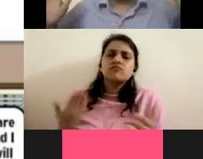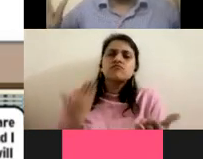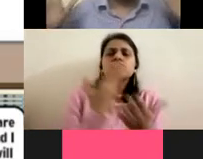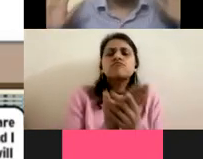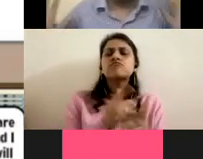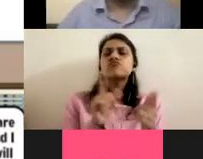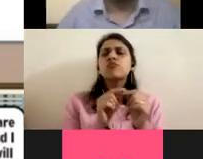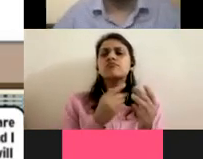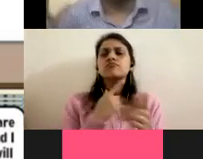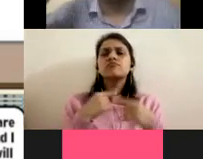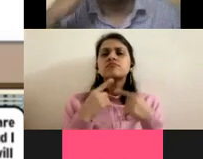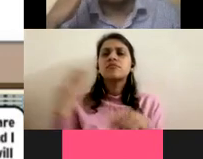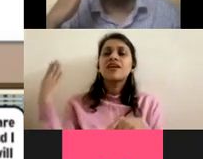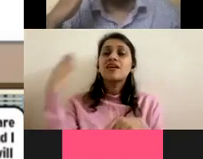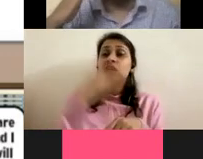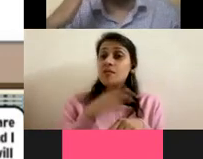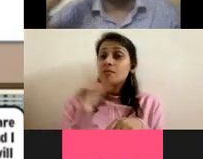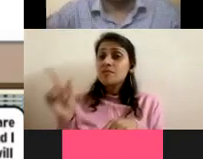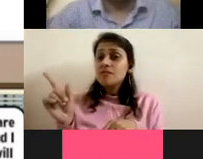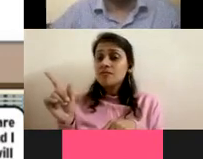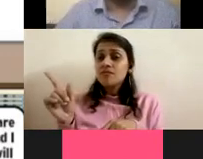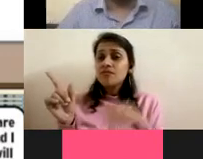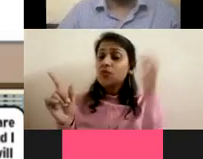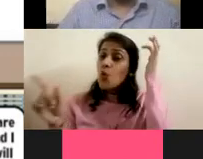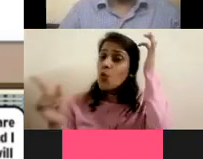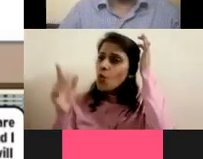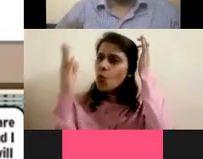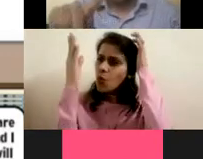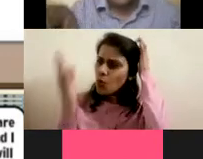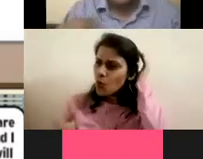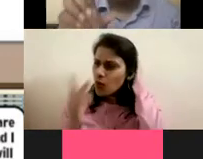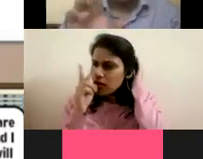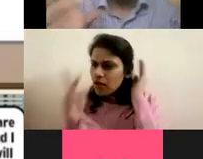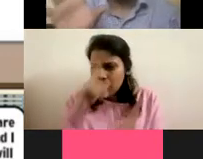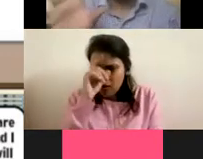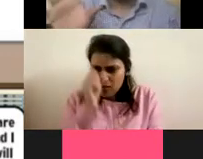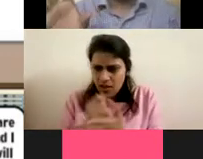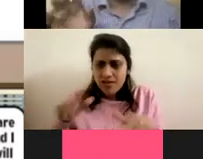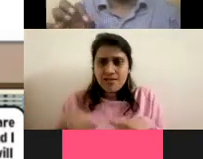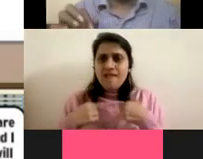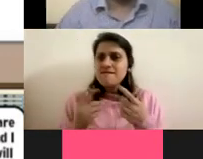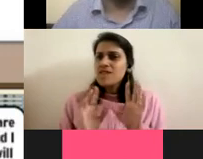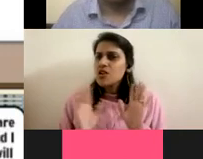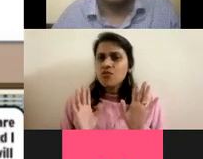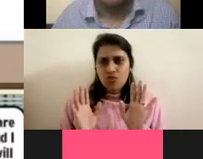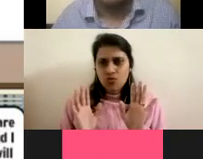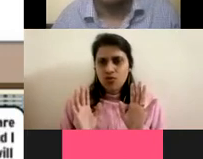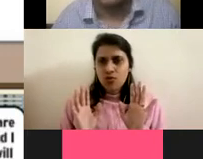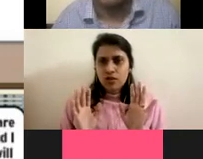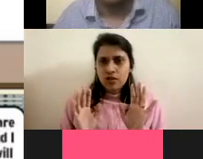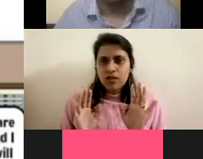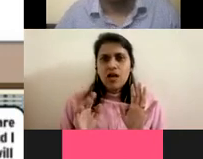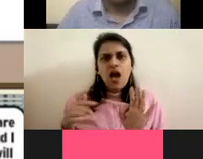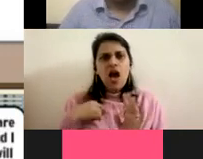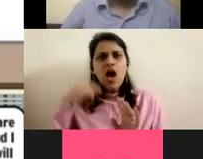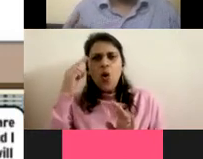yeah, I'm good. I'm fine. Take it at face value. Usko question mat kijiye. Isme kya hai na? Ye language jo use karte hai na? I wonder how will you be